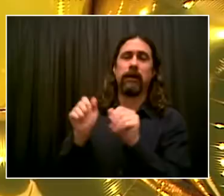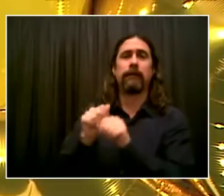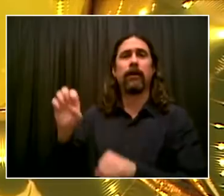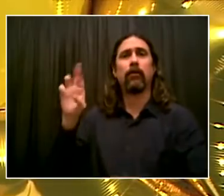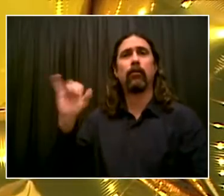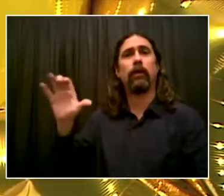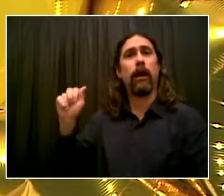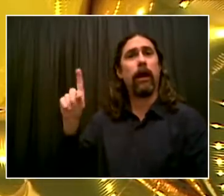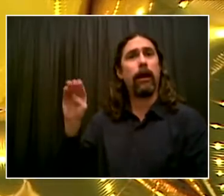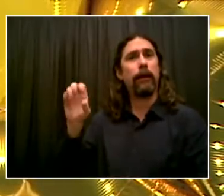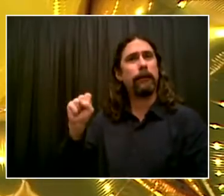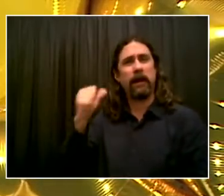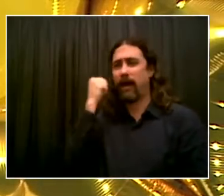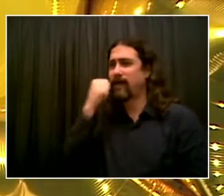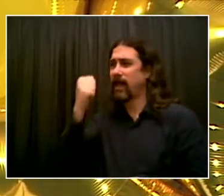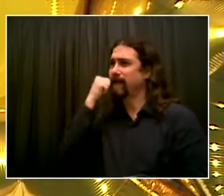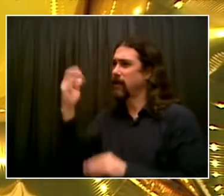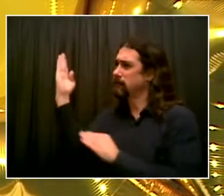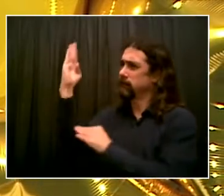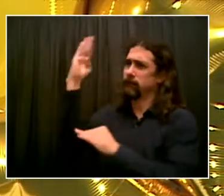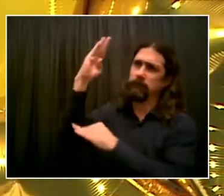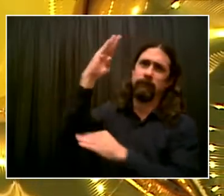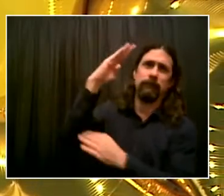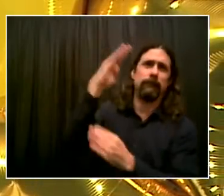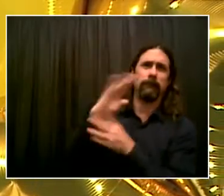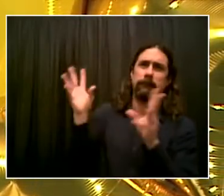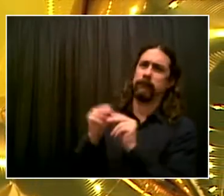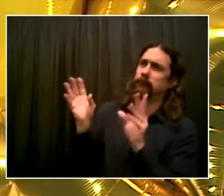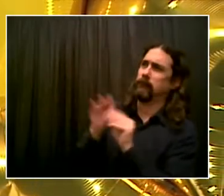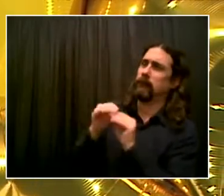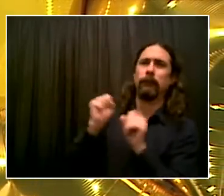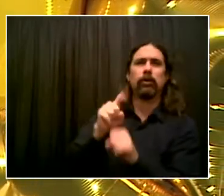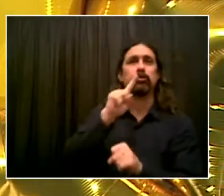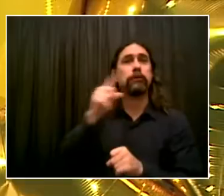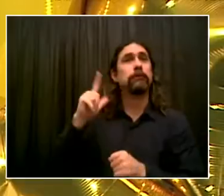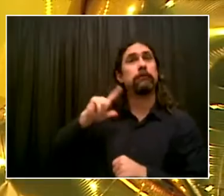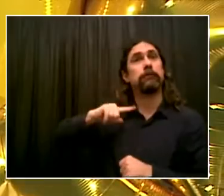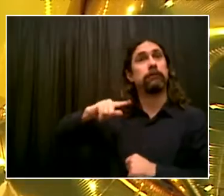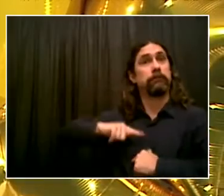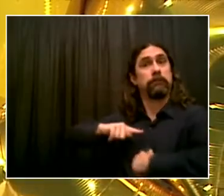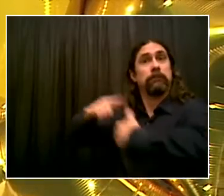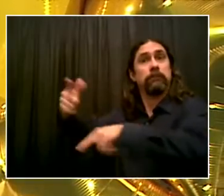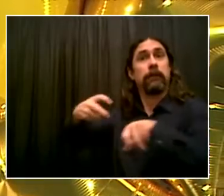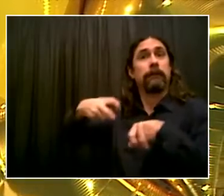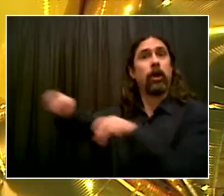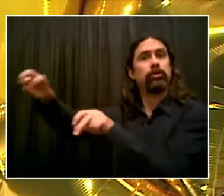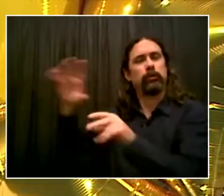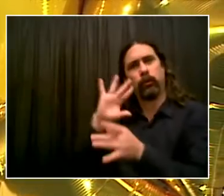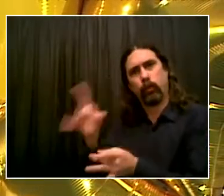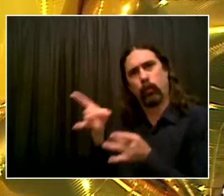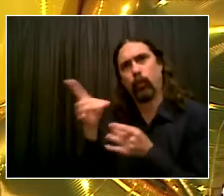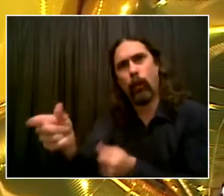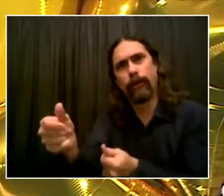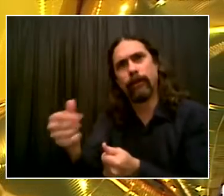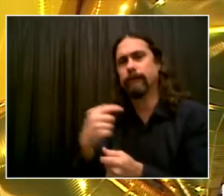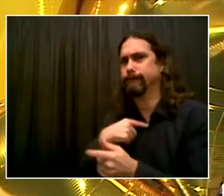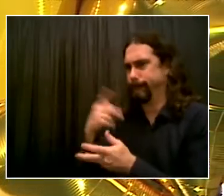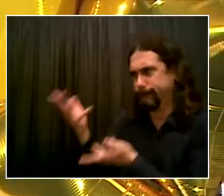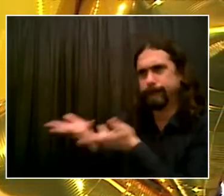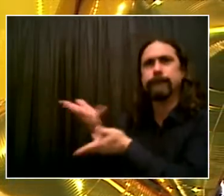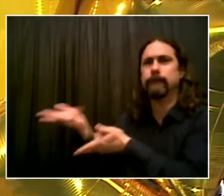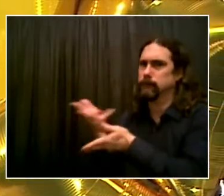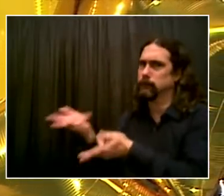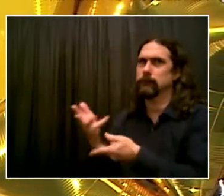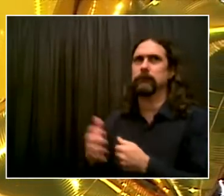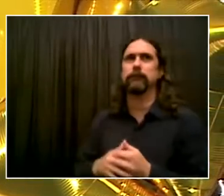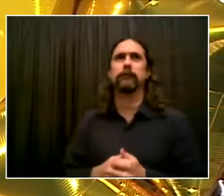schedule. These morning briefings will happen 2 times a week, on Monday and Wednesday. So we'll do the same